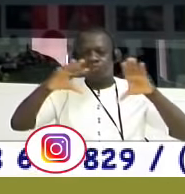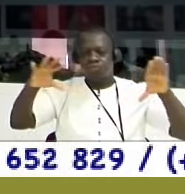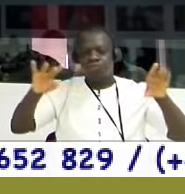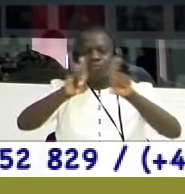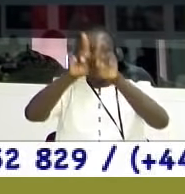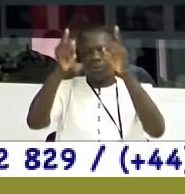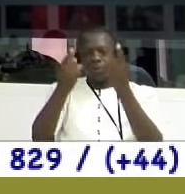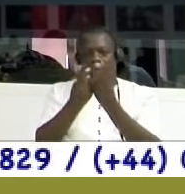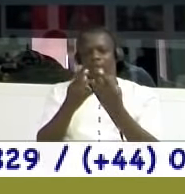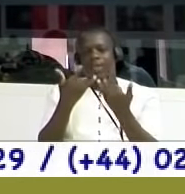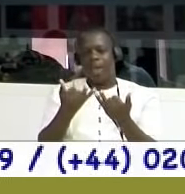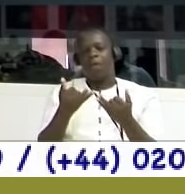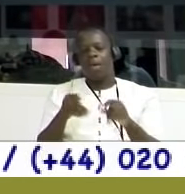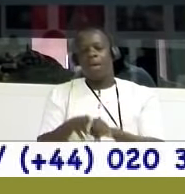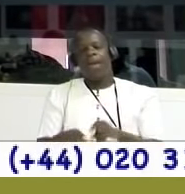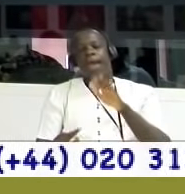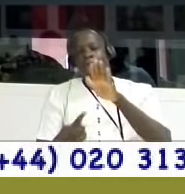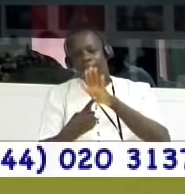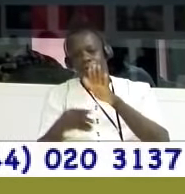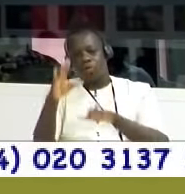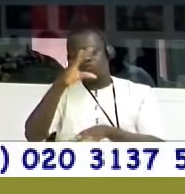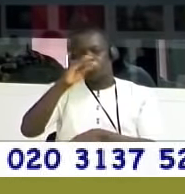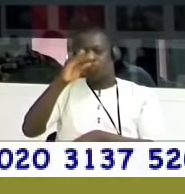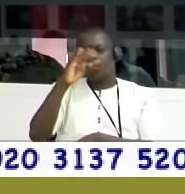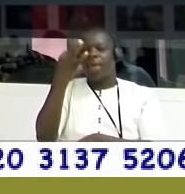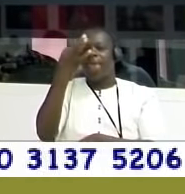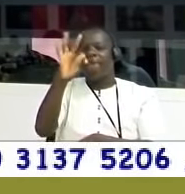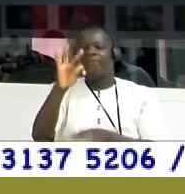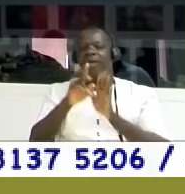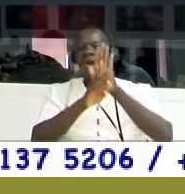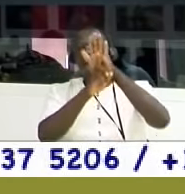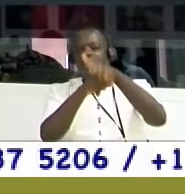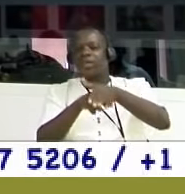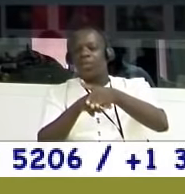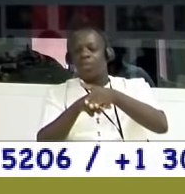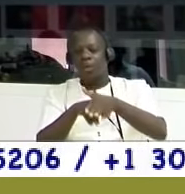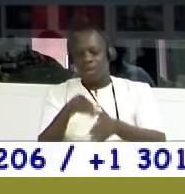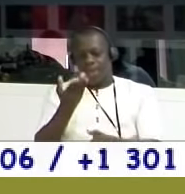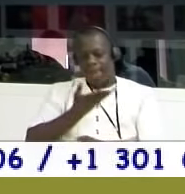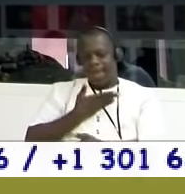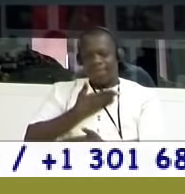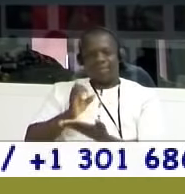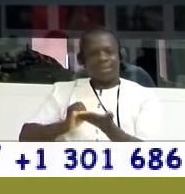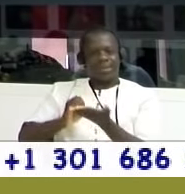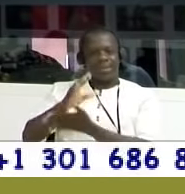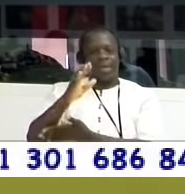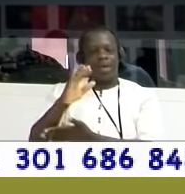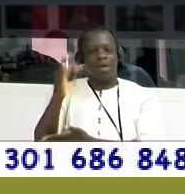Hypothetically speaking, if there was supposed to be instructions coming from